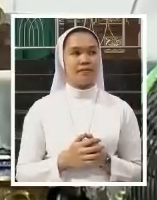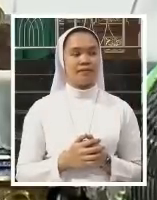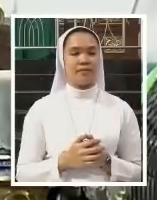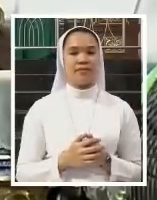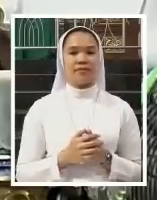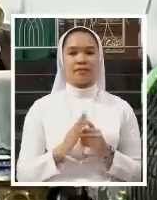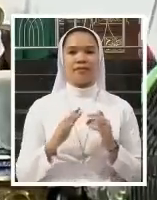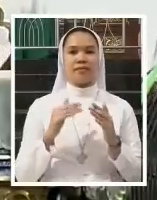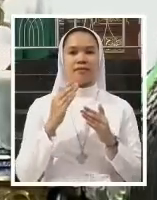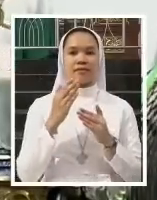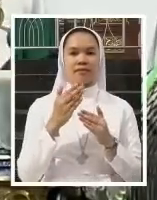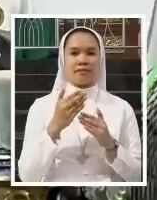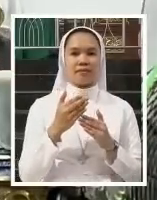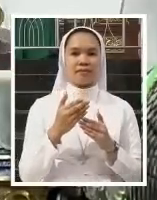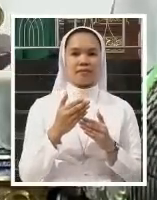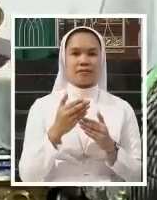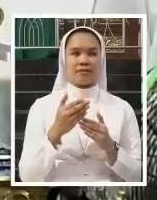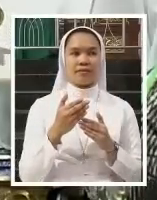Appointment,